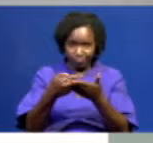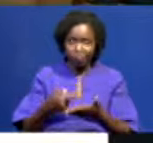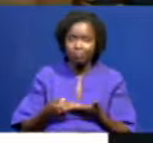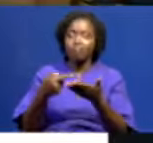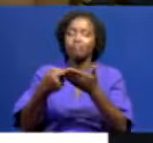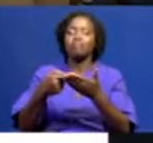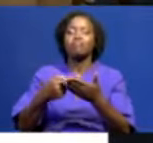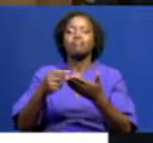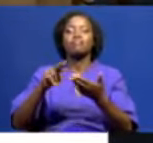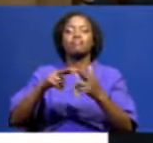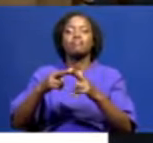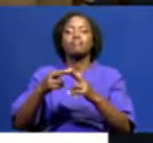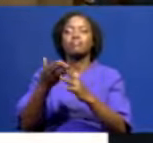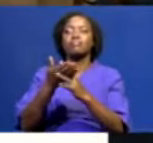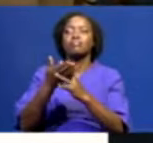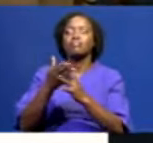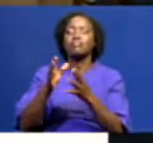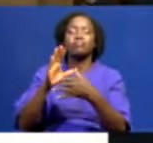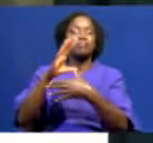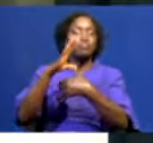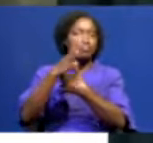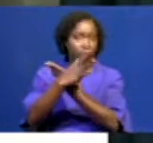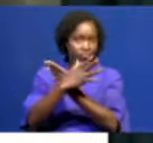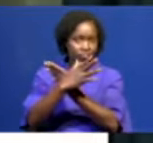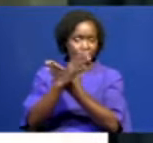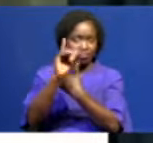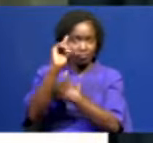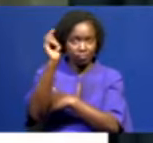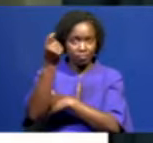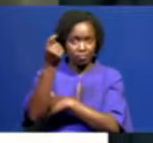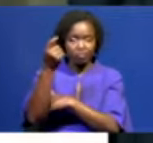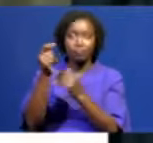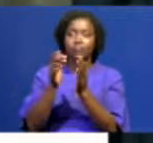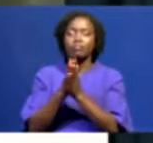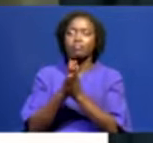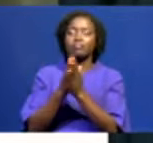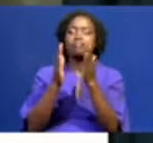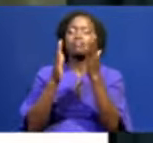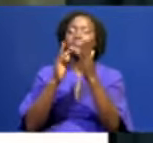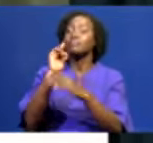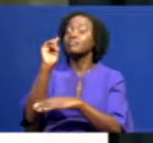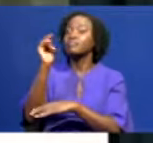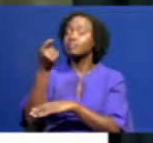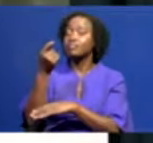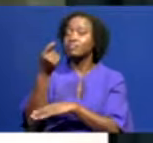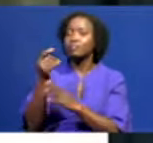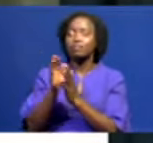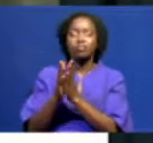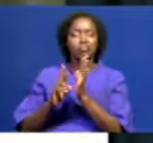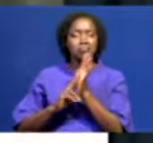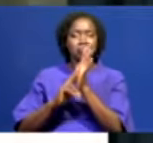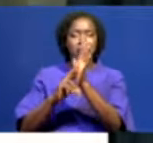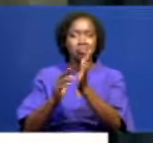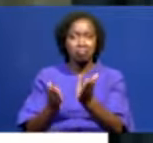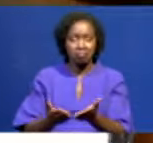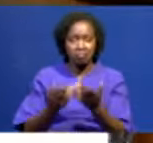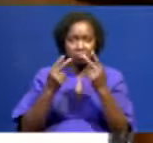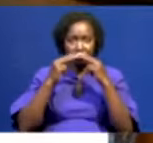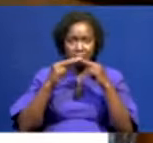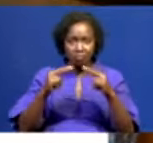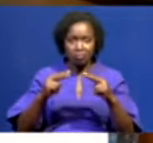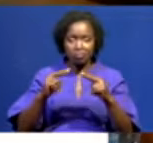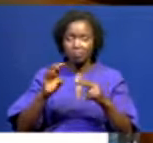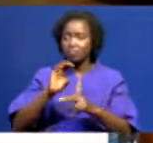bilateral relations between Germany and Kenya Martin allowed at the Republic of Kenya for their role in promoting peace